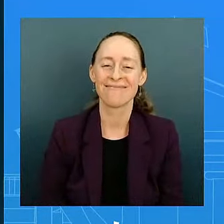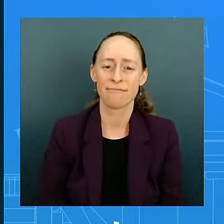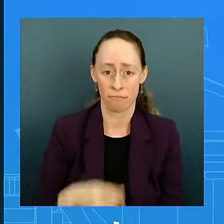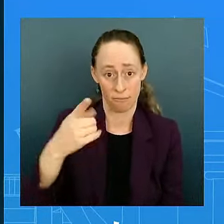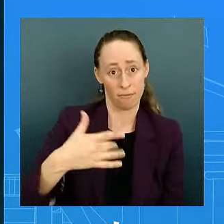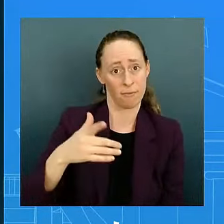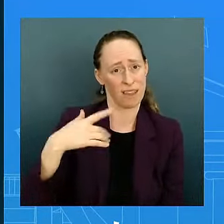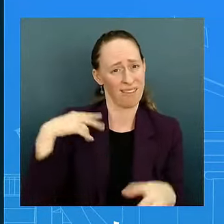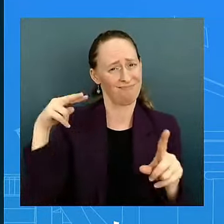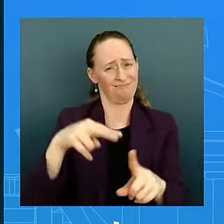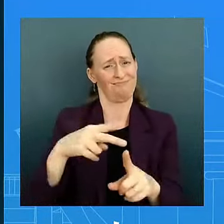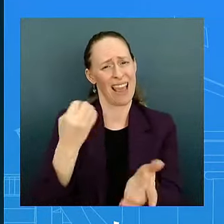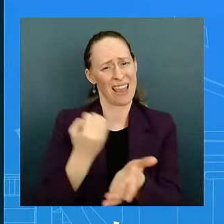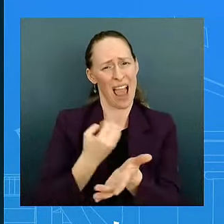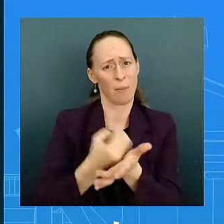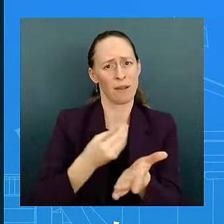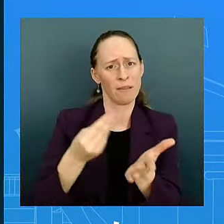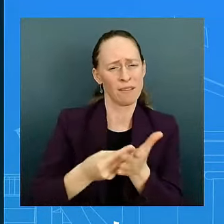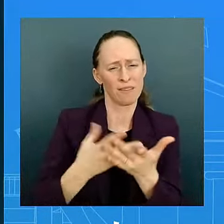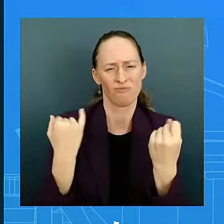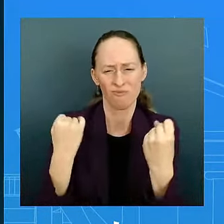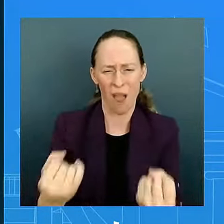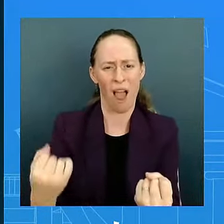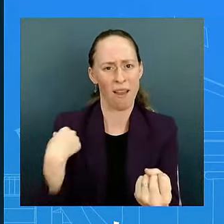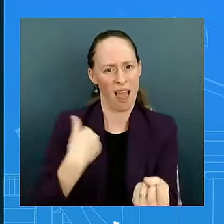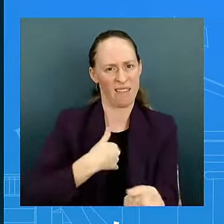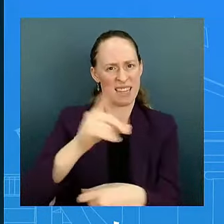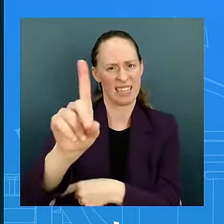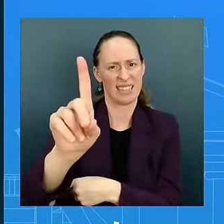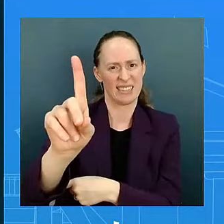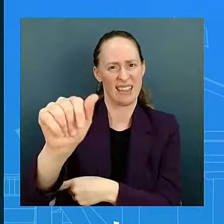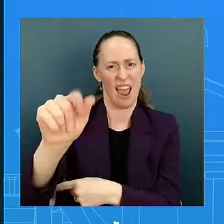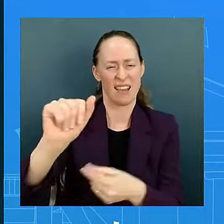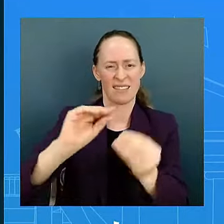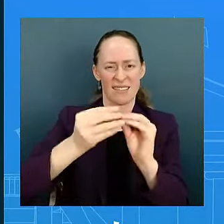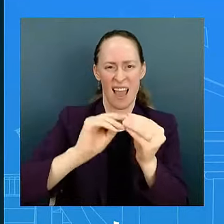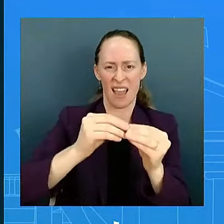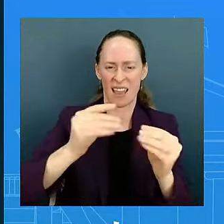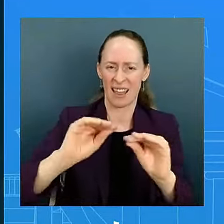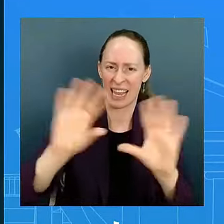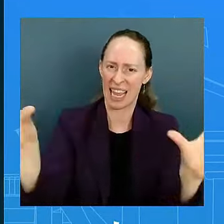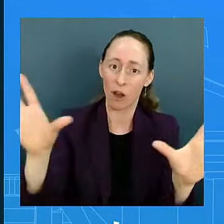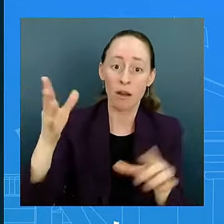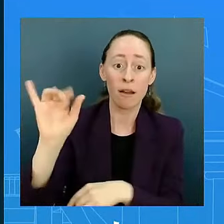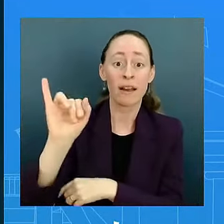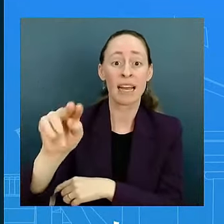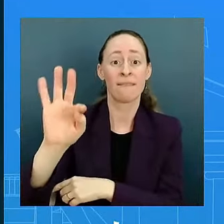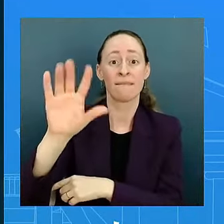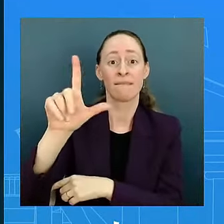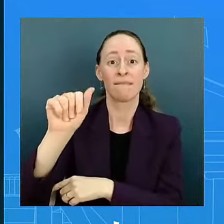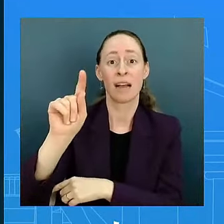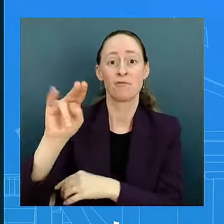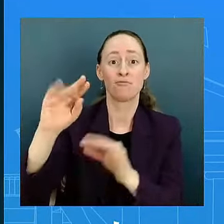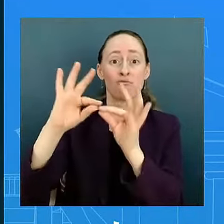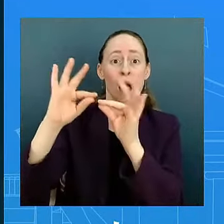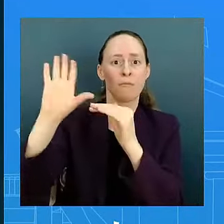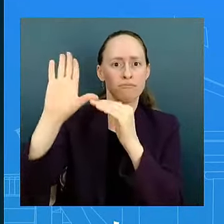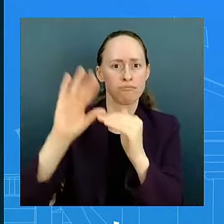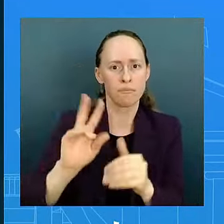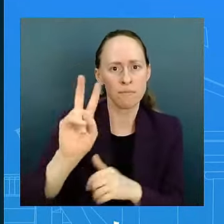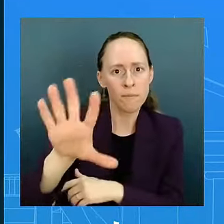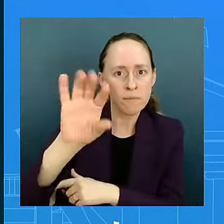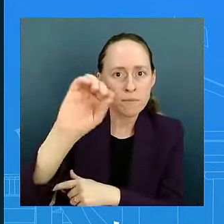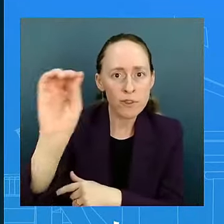it's unemployment, whether it's inflation down by 2.5%, whether it's consumers that remain, remain resilient. All